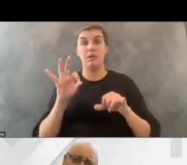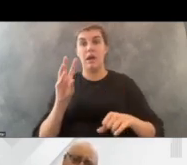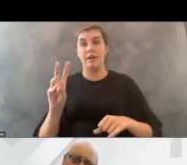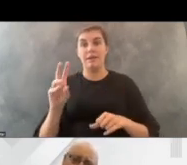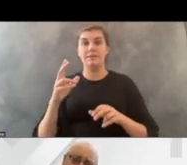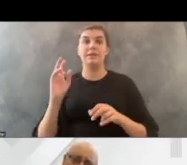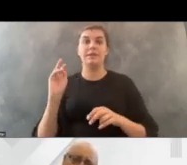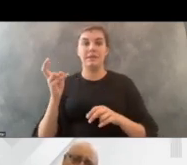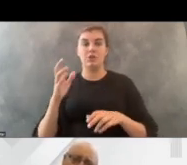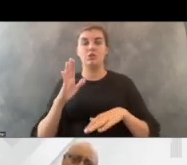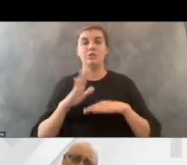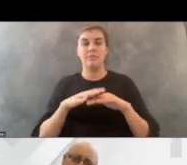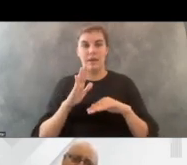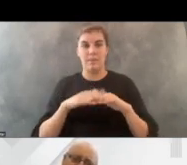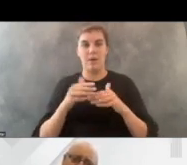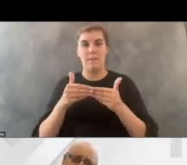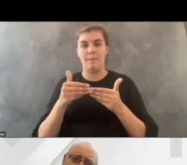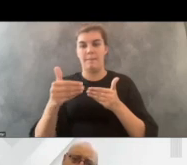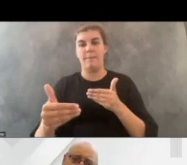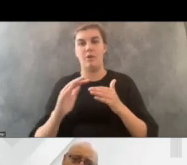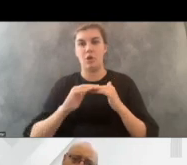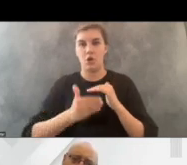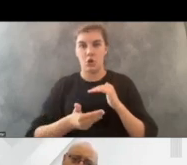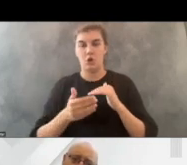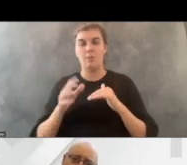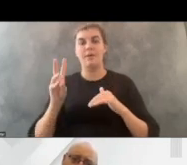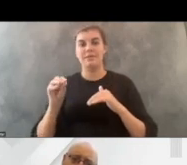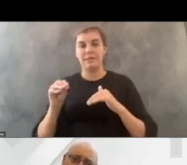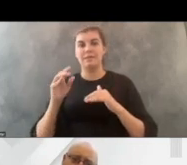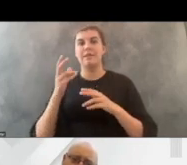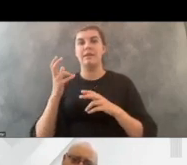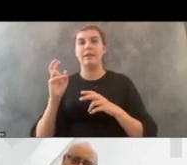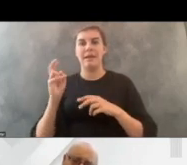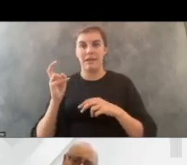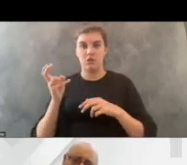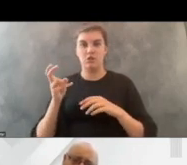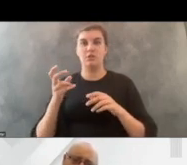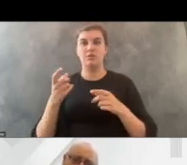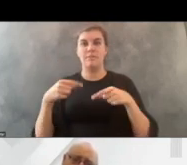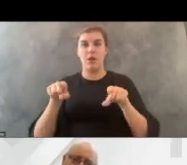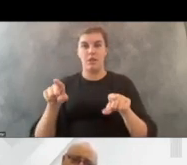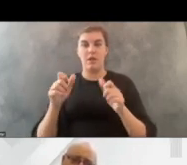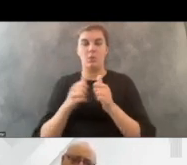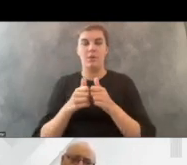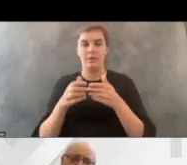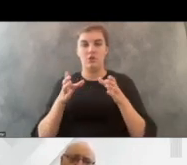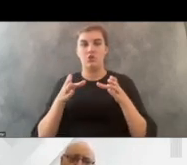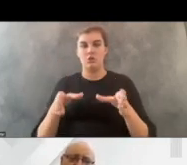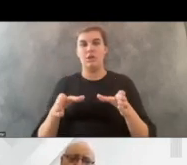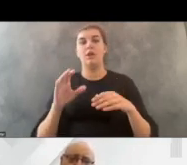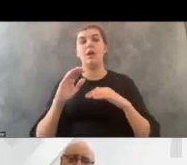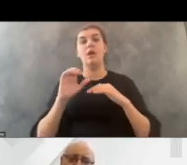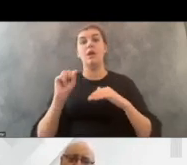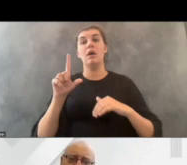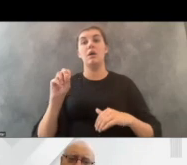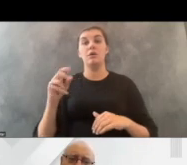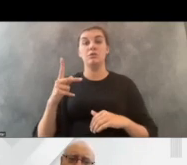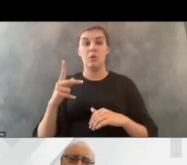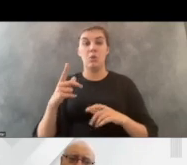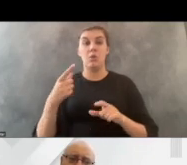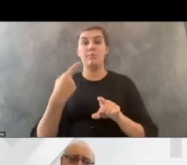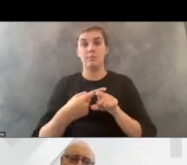indications during the walk interval only. The audible walk indication must be audible from the beginning of the associated